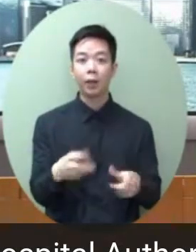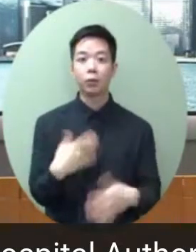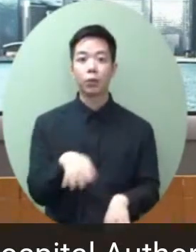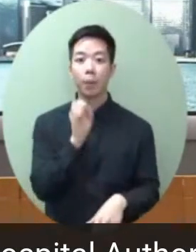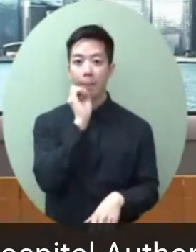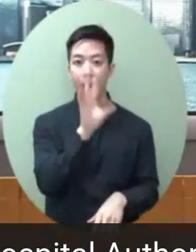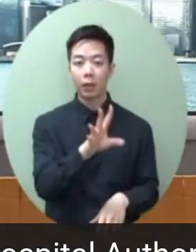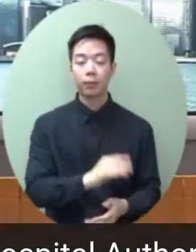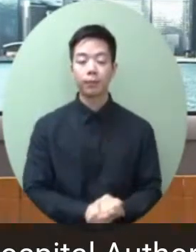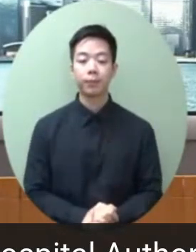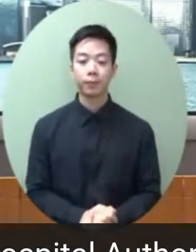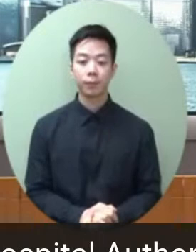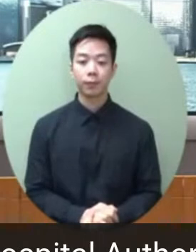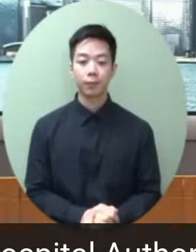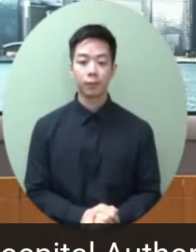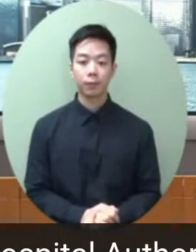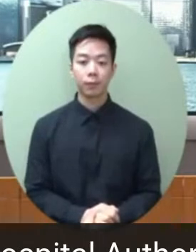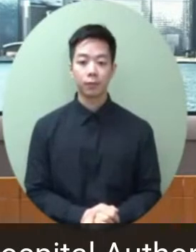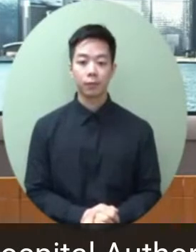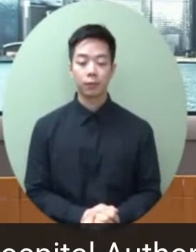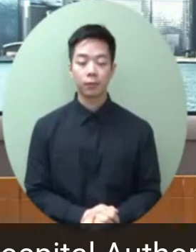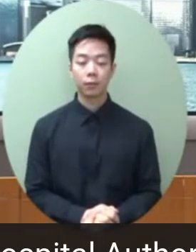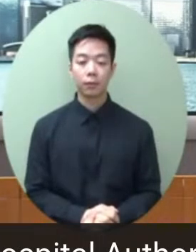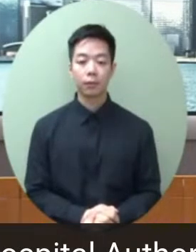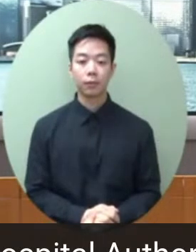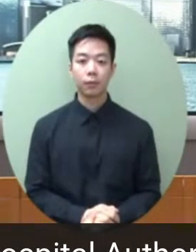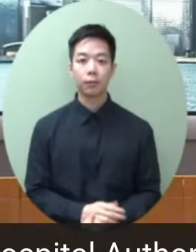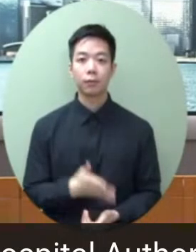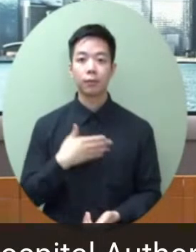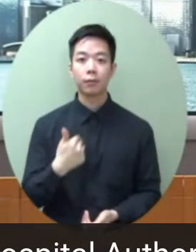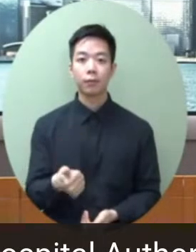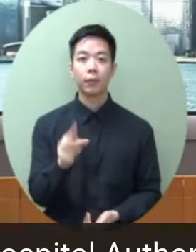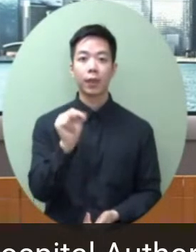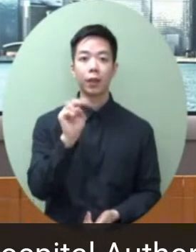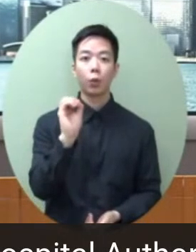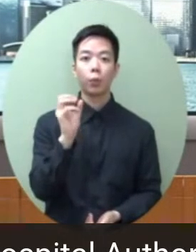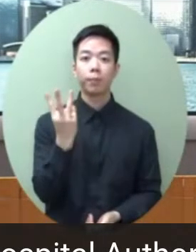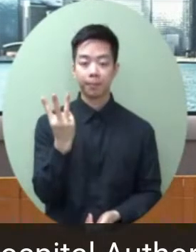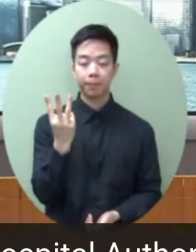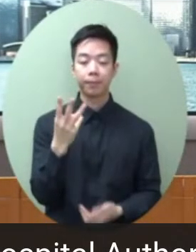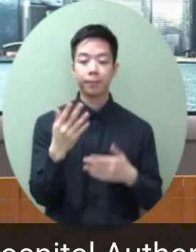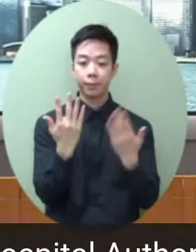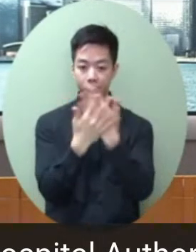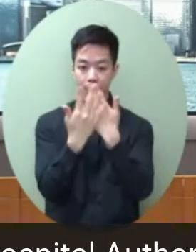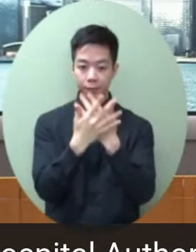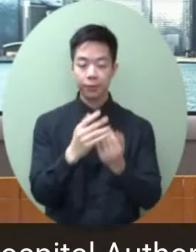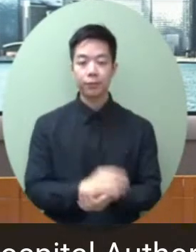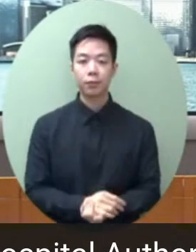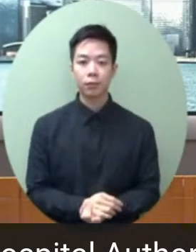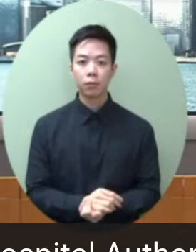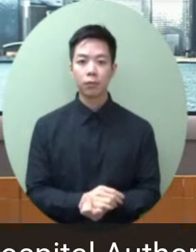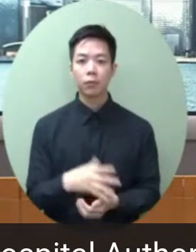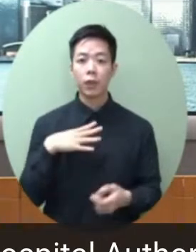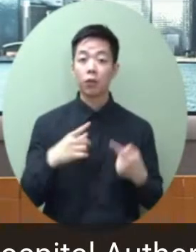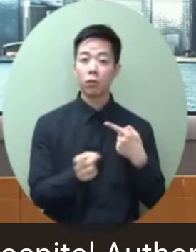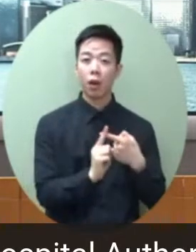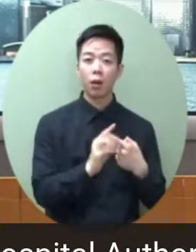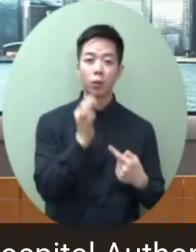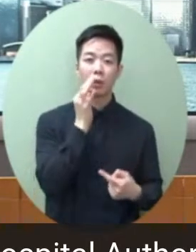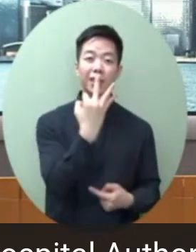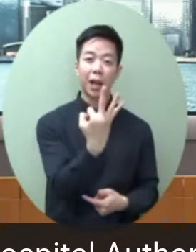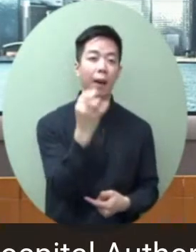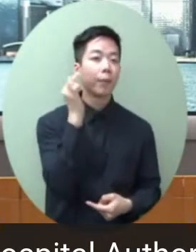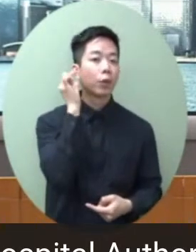represent. This lady on the right. I'm from Now TV. I'd like to ask about the